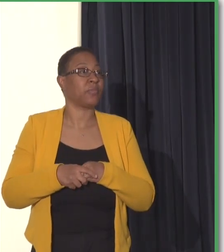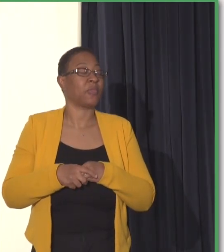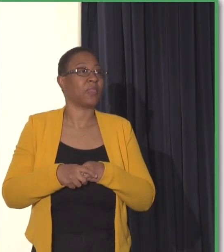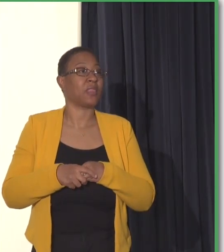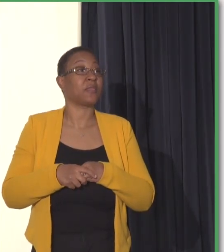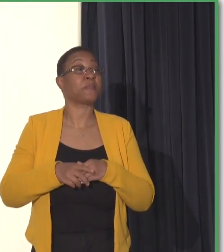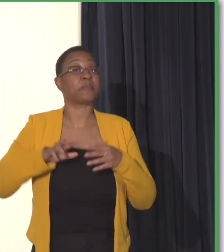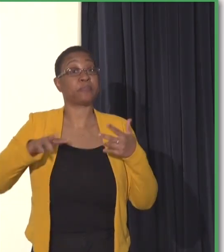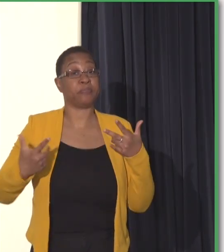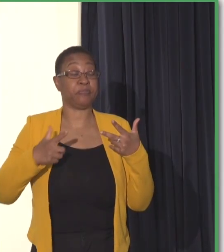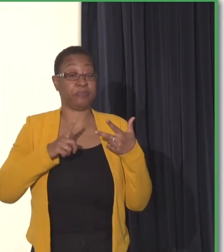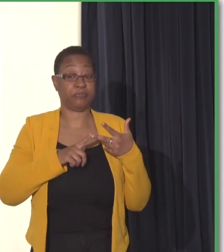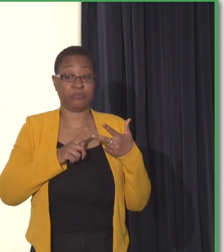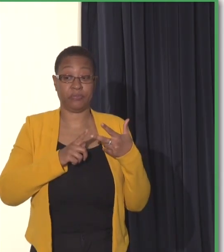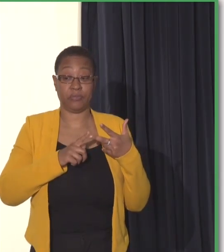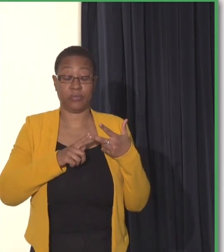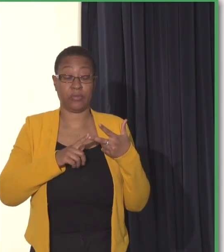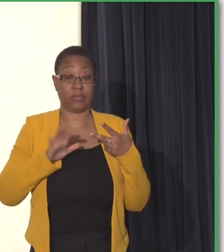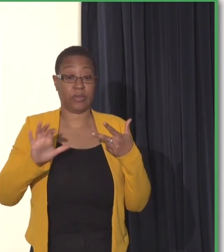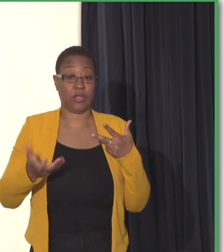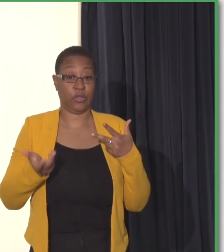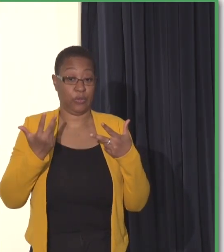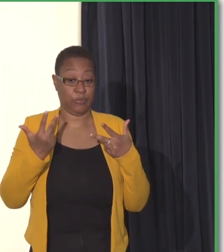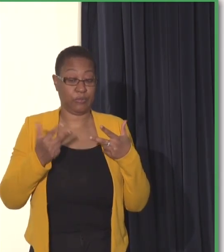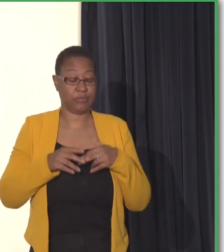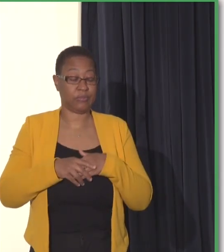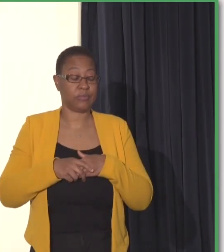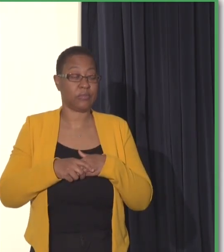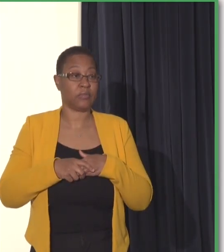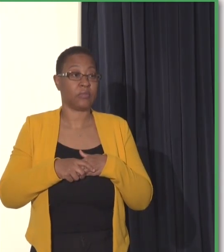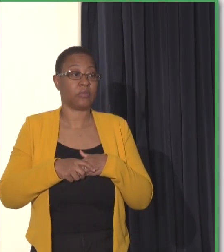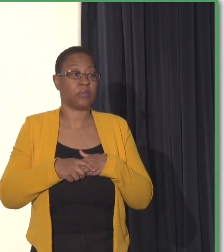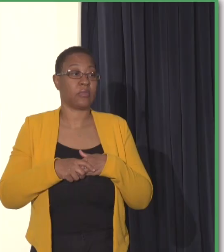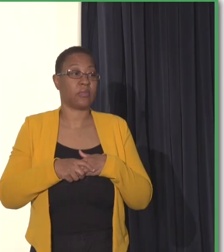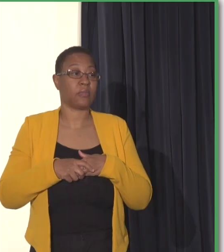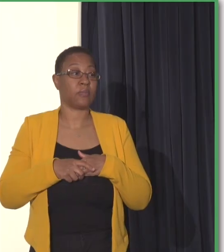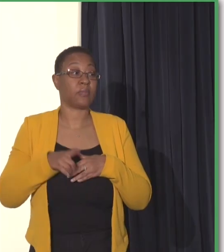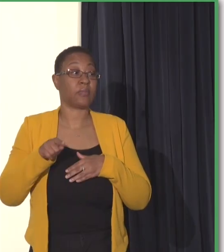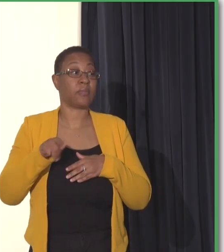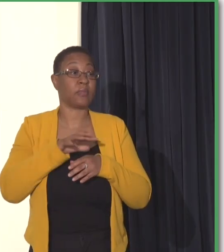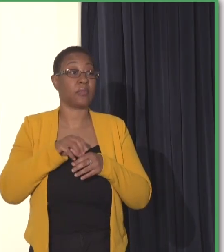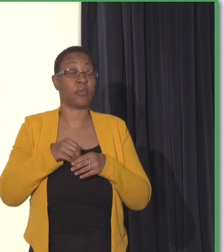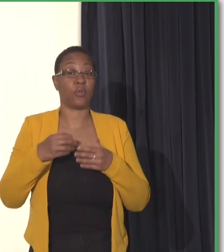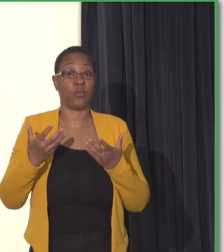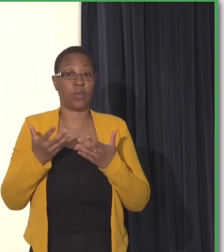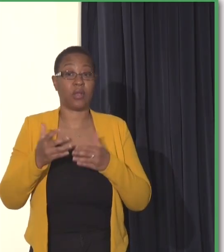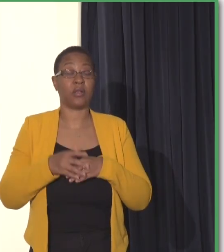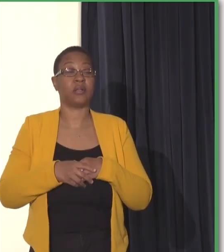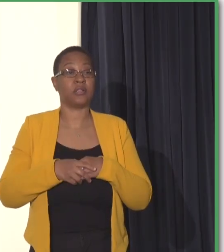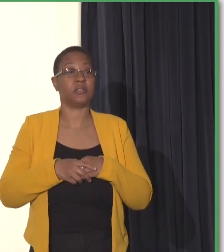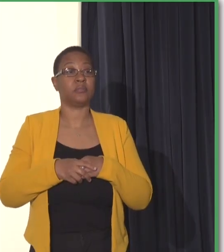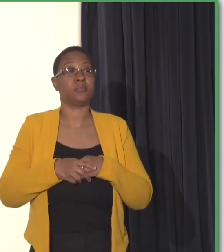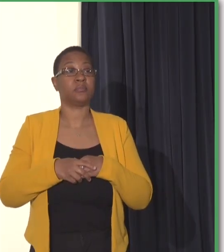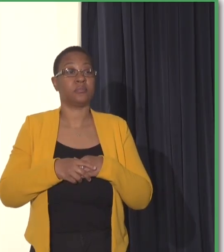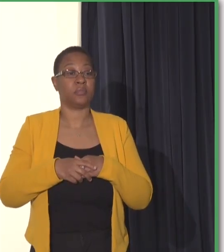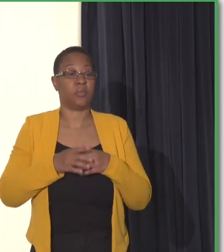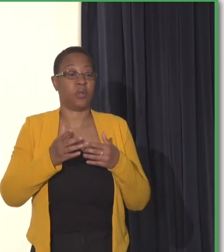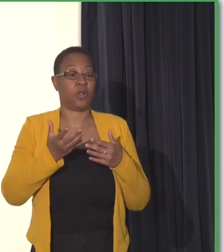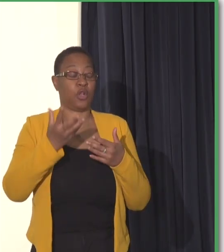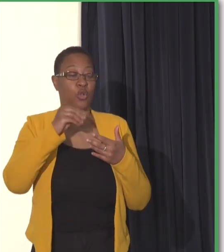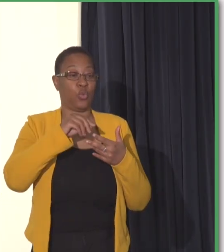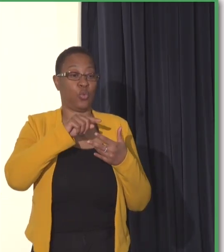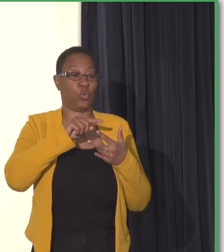And then the third category, Category 3, would include a lot of the other